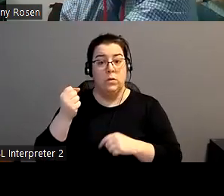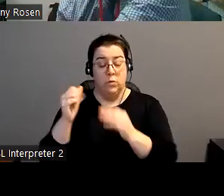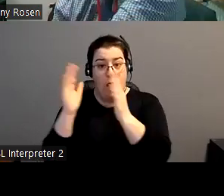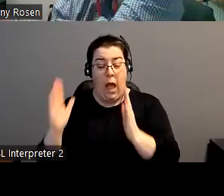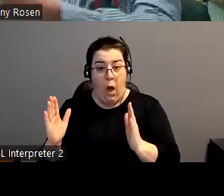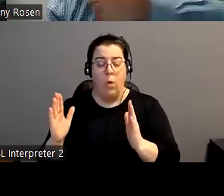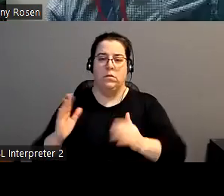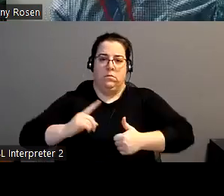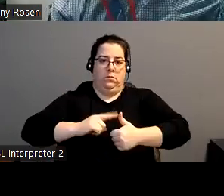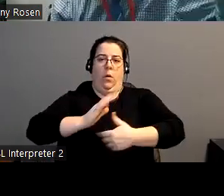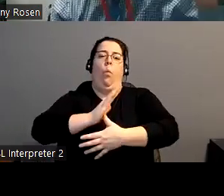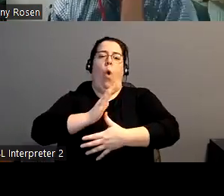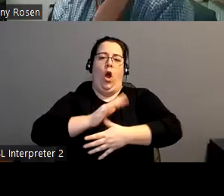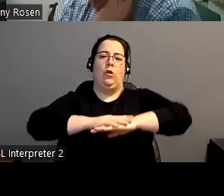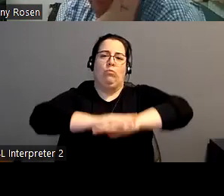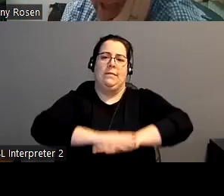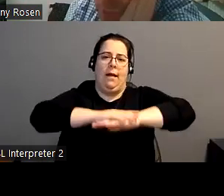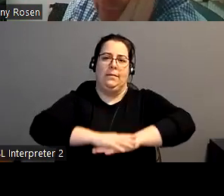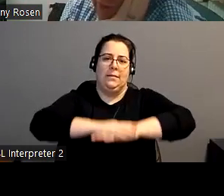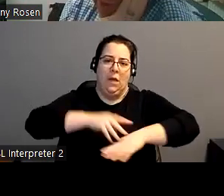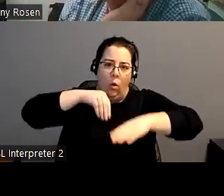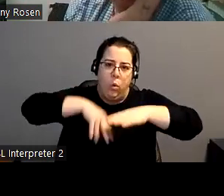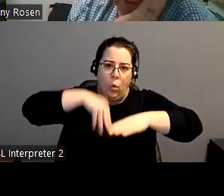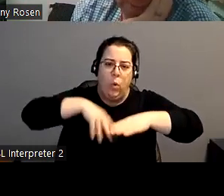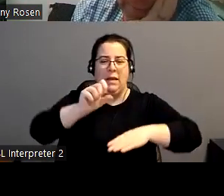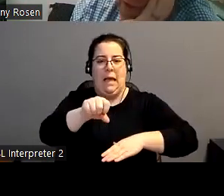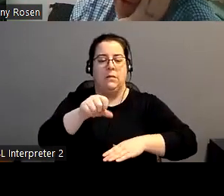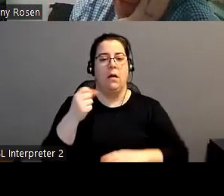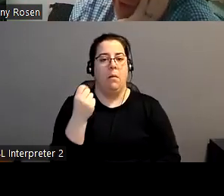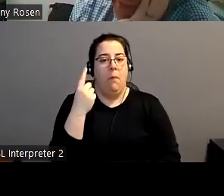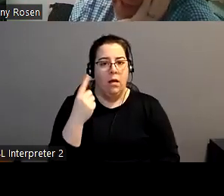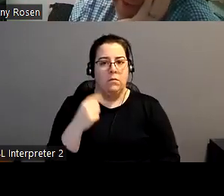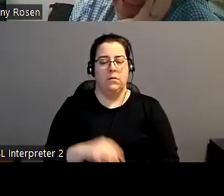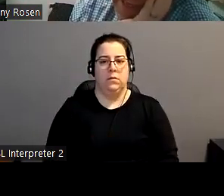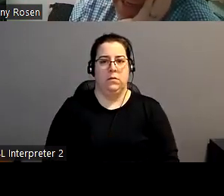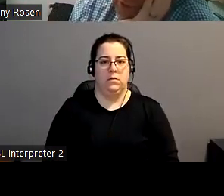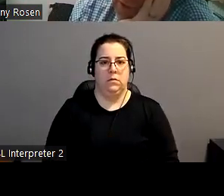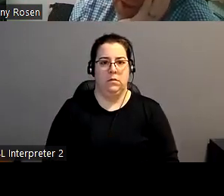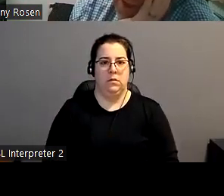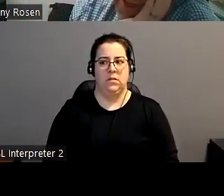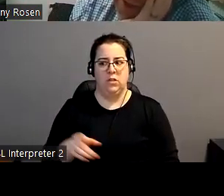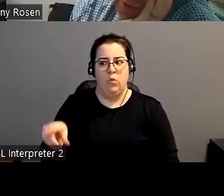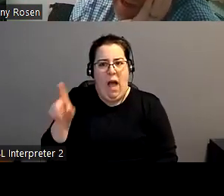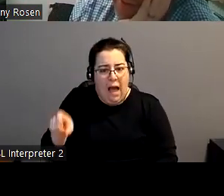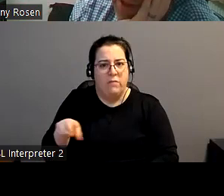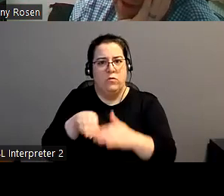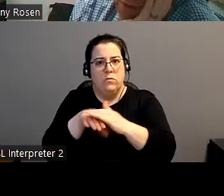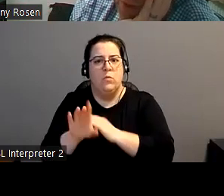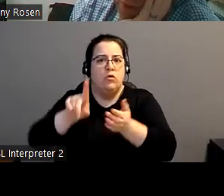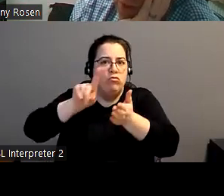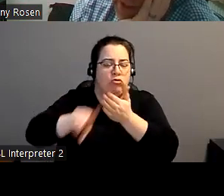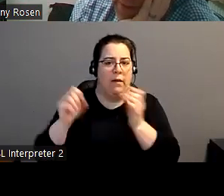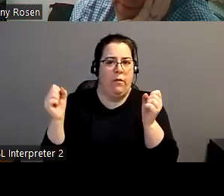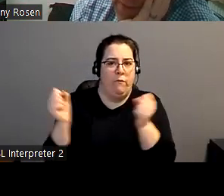emergently does not involve opening the refrigerator door. Vermin infestation, extreme clutter